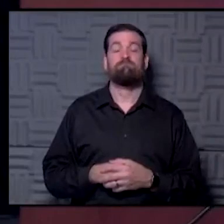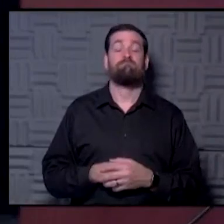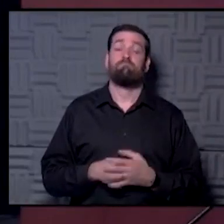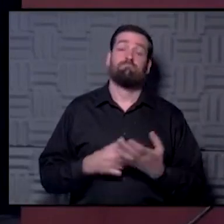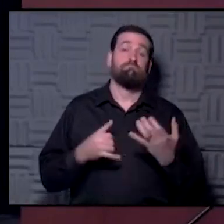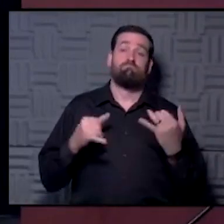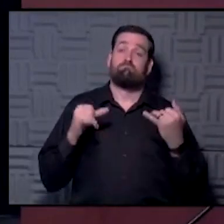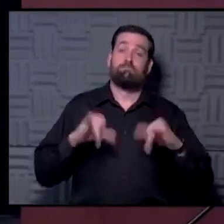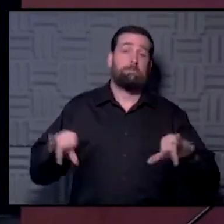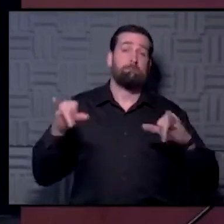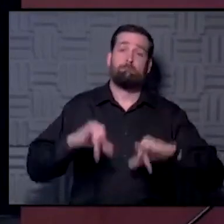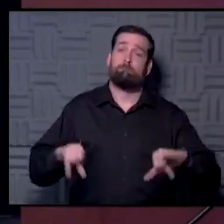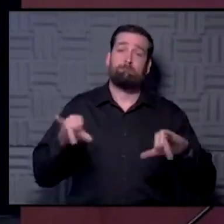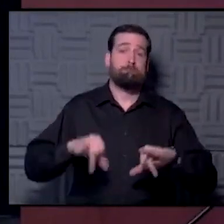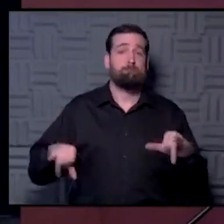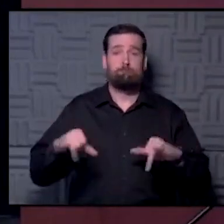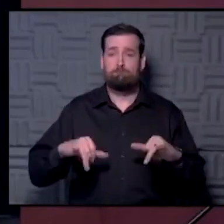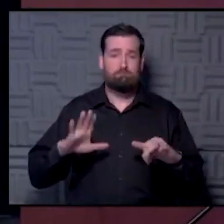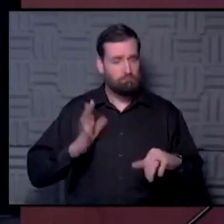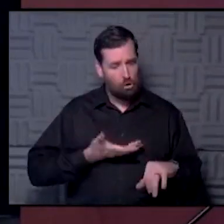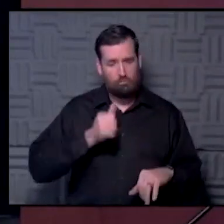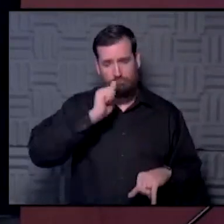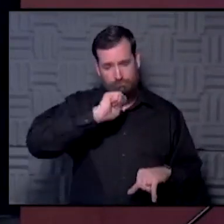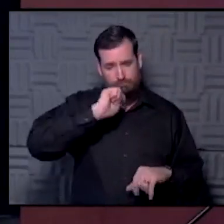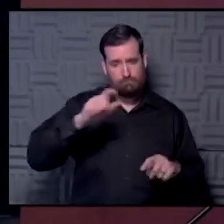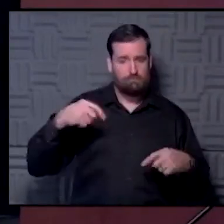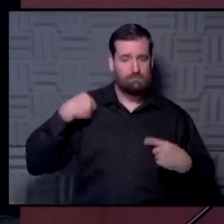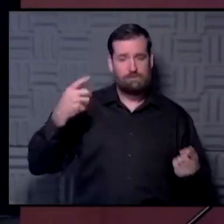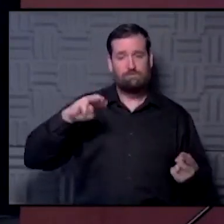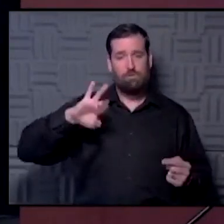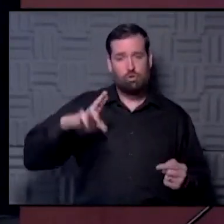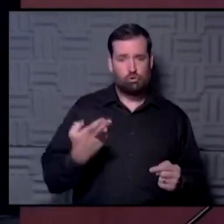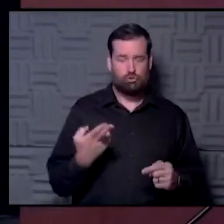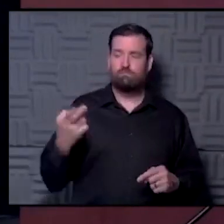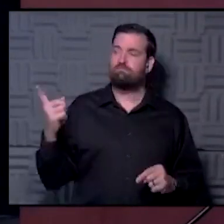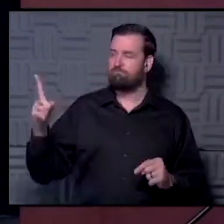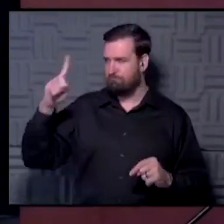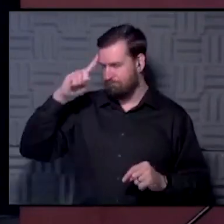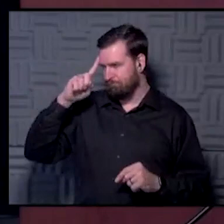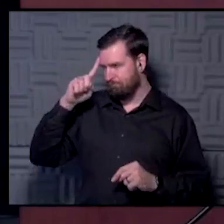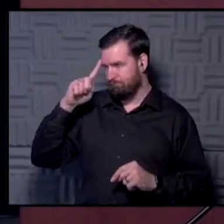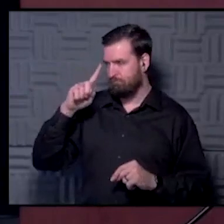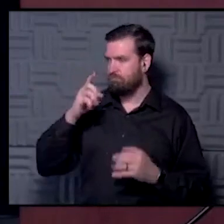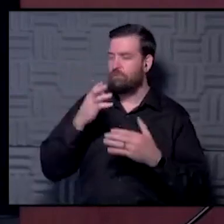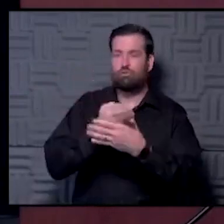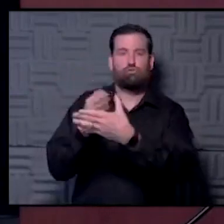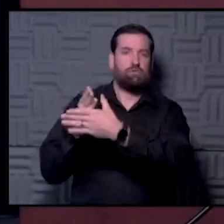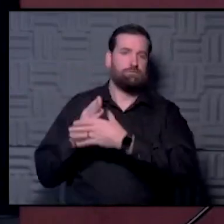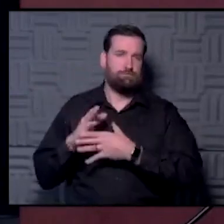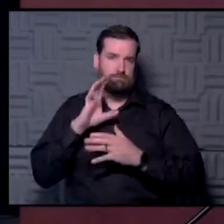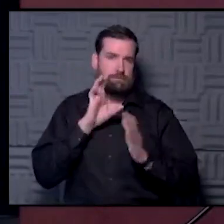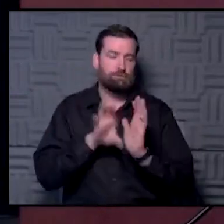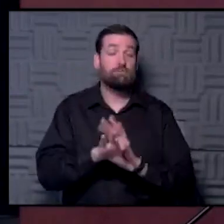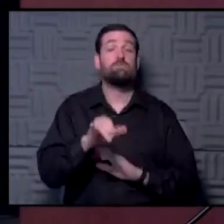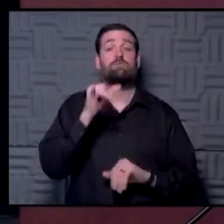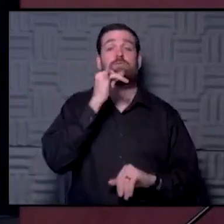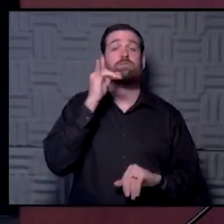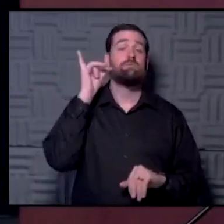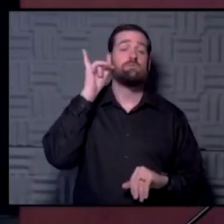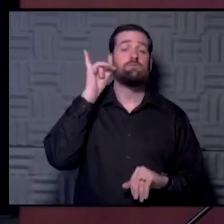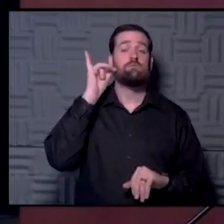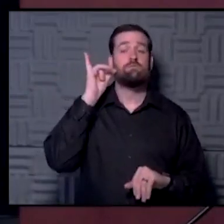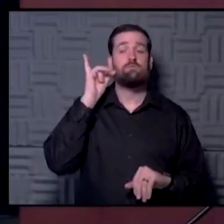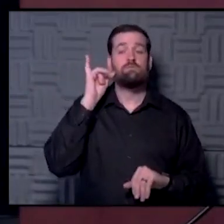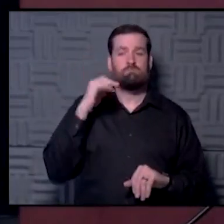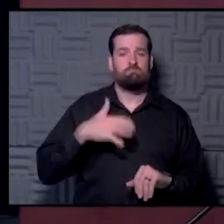a pattern that I think we've all been dealing with since March. I was thinking as you shared the pictures yesterday, I